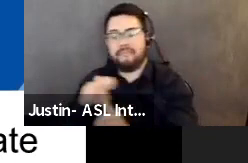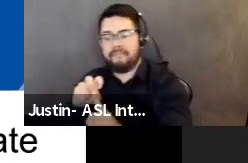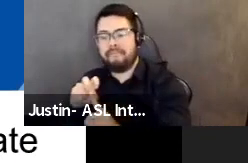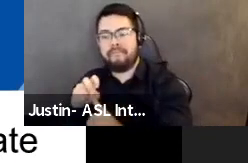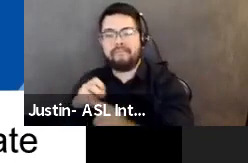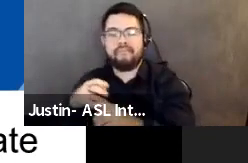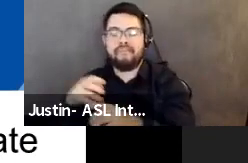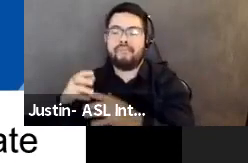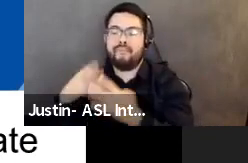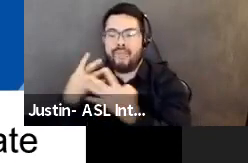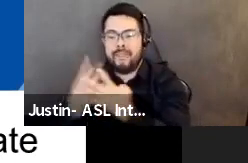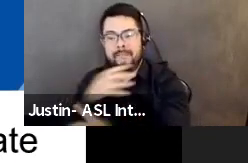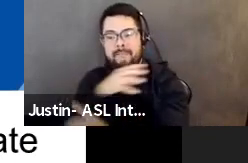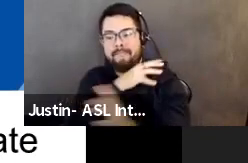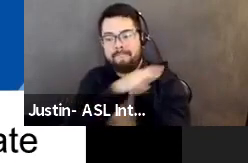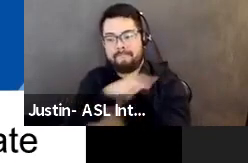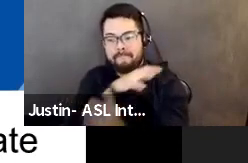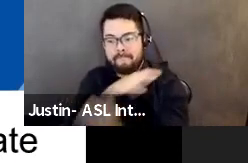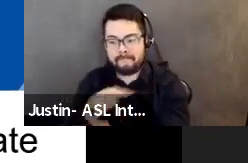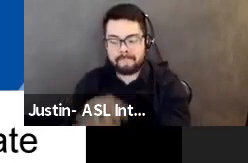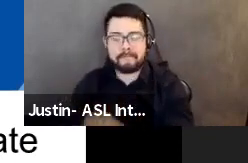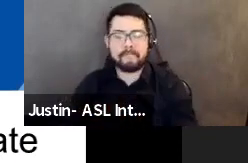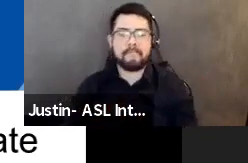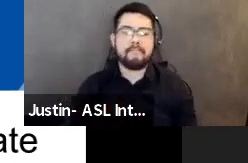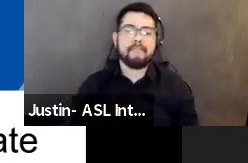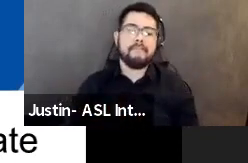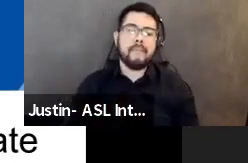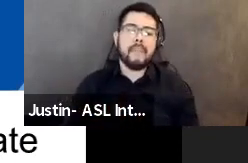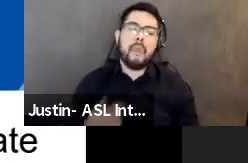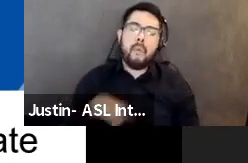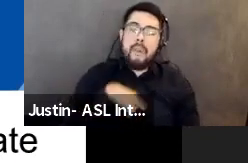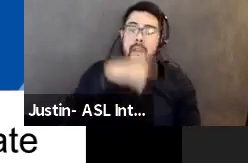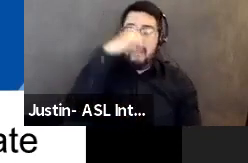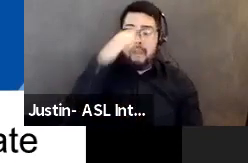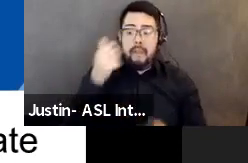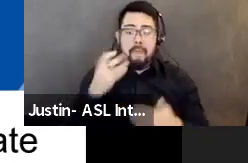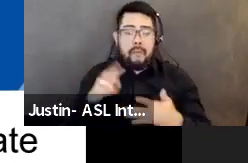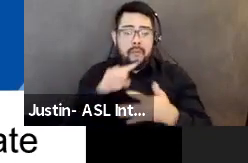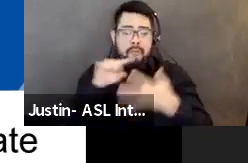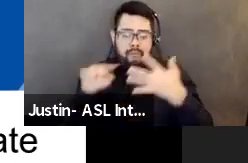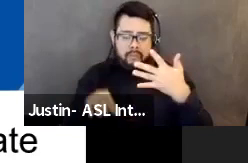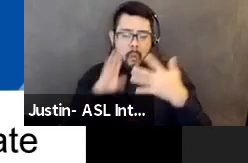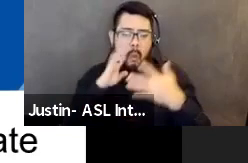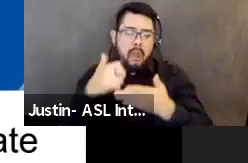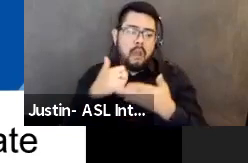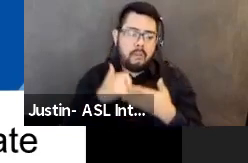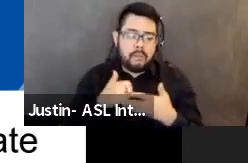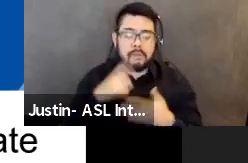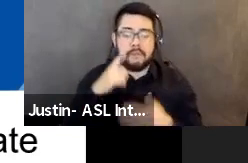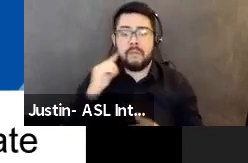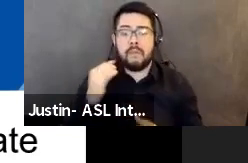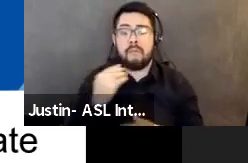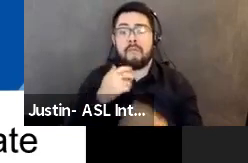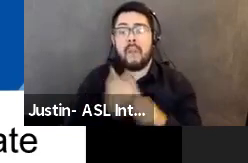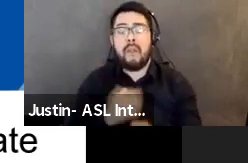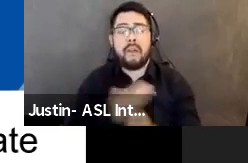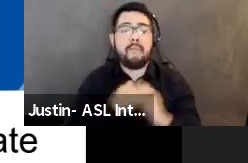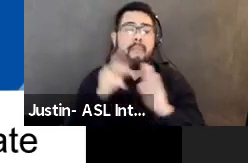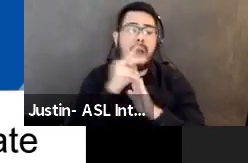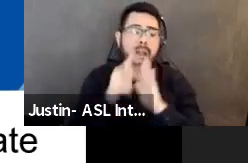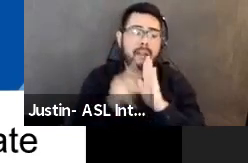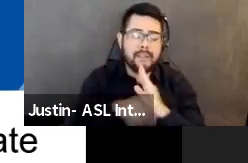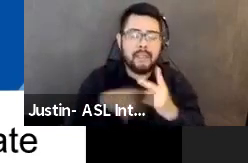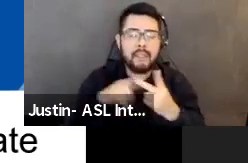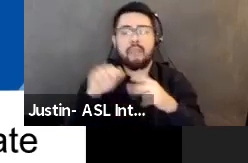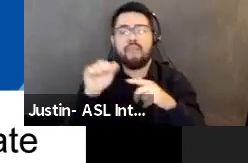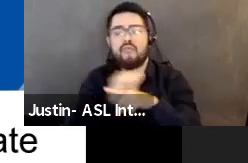believe that some of these steps will will help we've taken significant steps through our code of conduct through training but